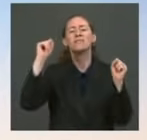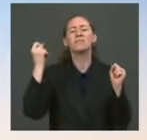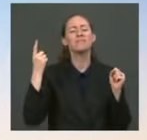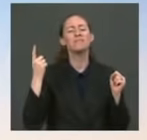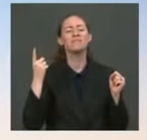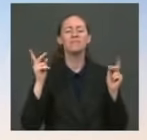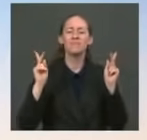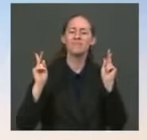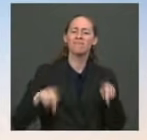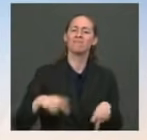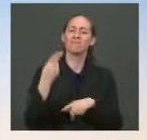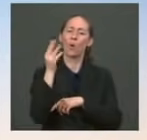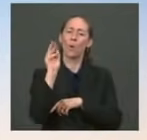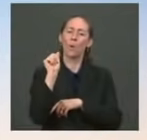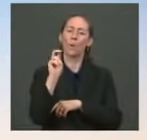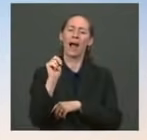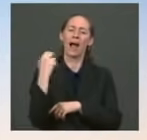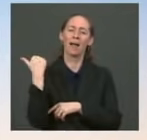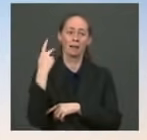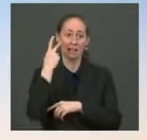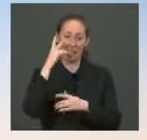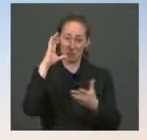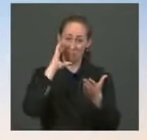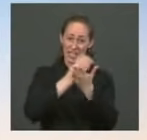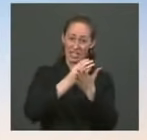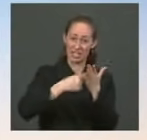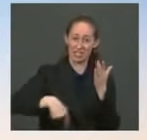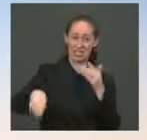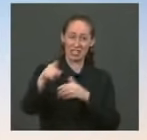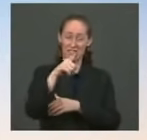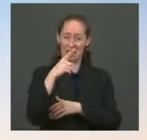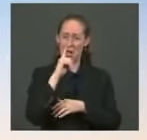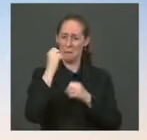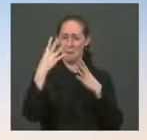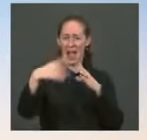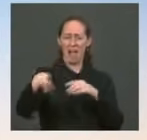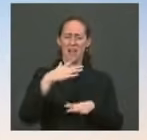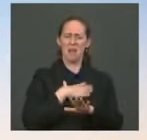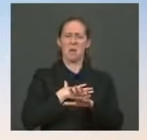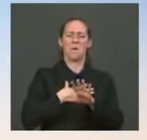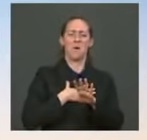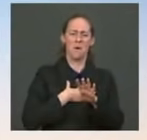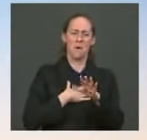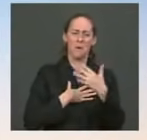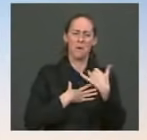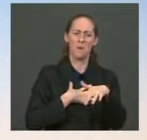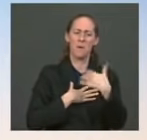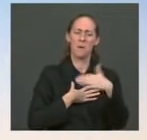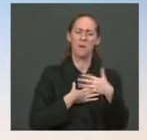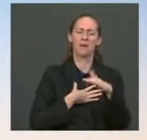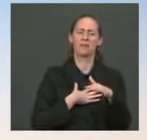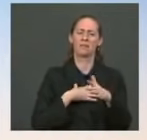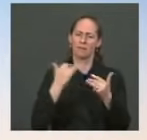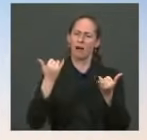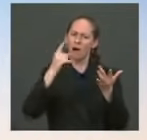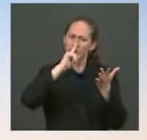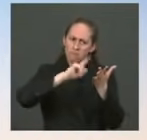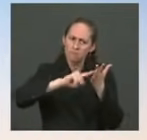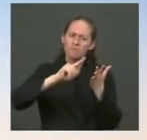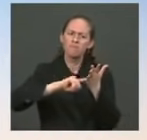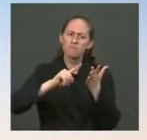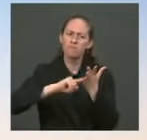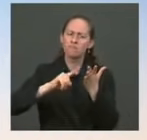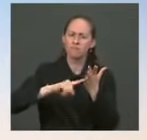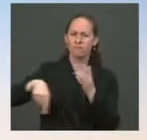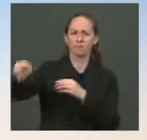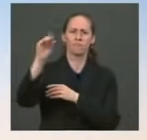images, which I think reflects how a lot of people in the country felt when they saw them. There is an investigation the Department of Homeland Security is